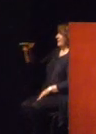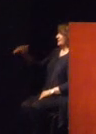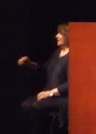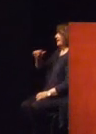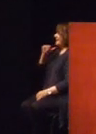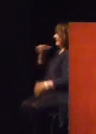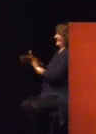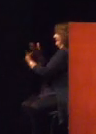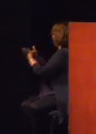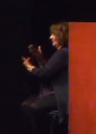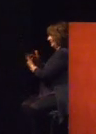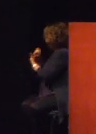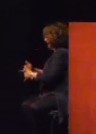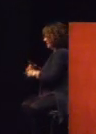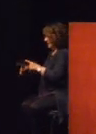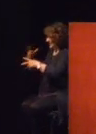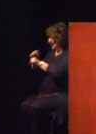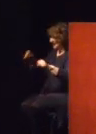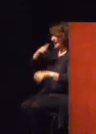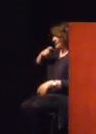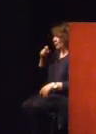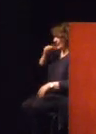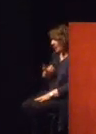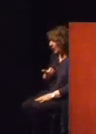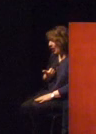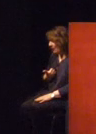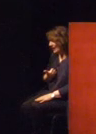inconvenient today, but it will be safe and dry tomorrow.